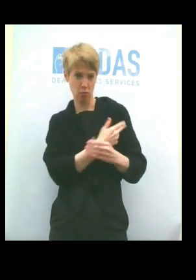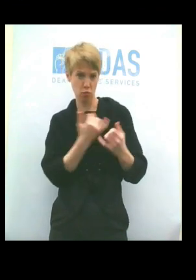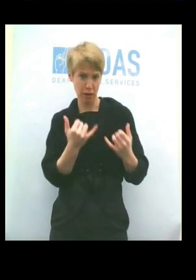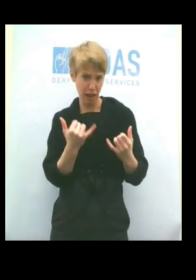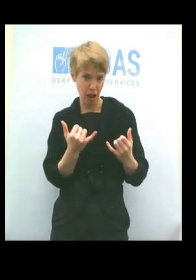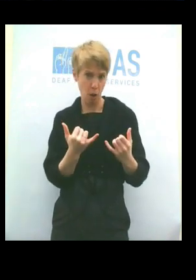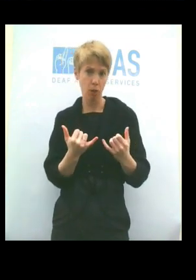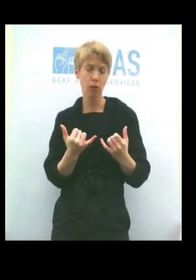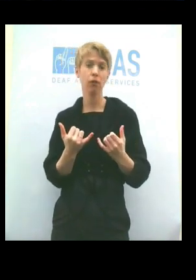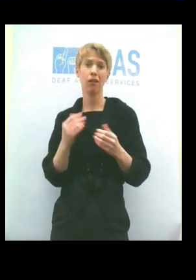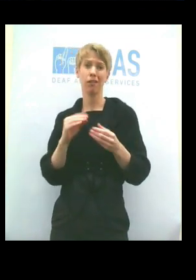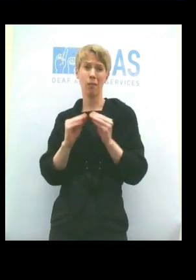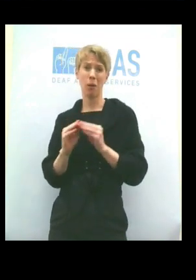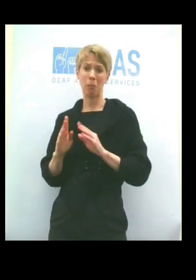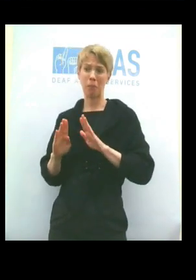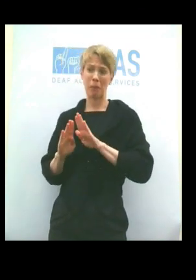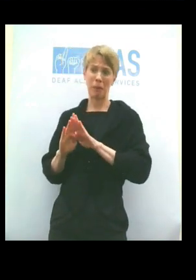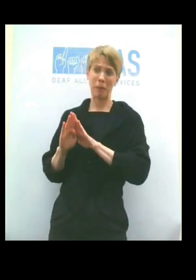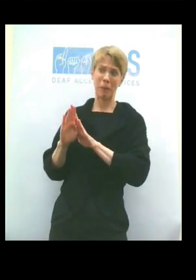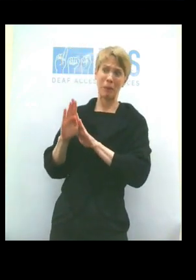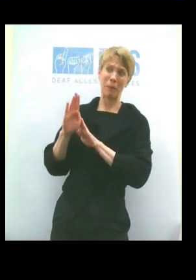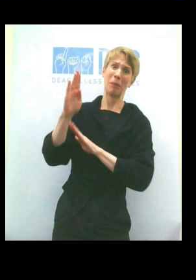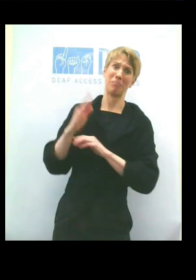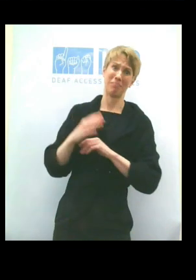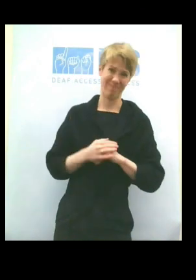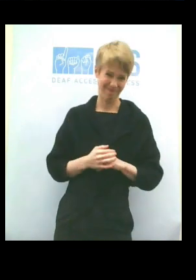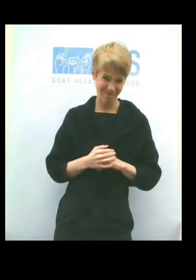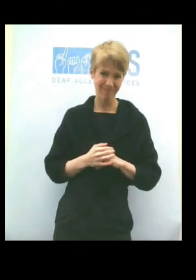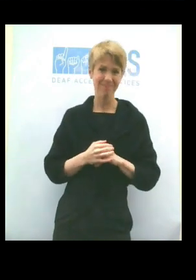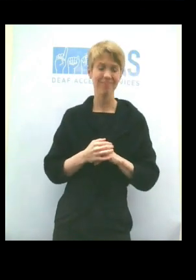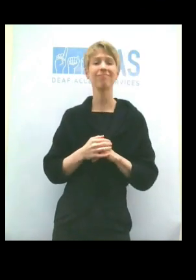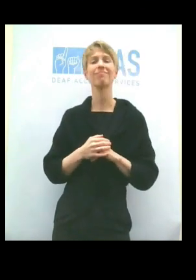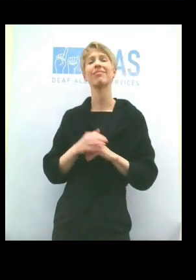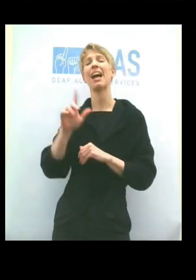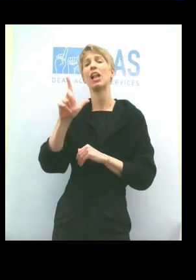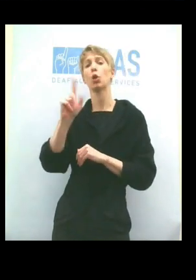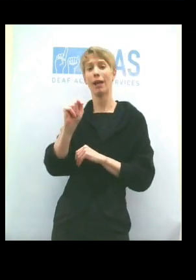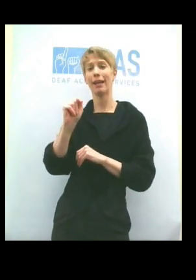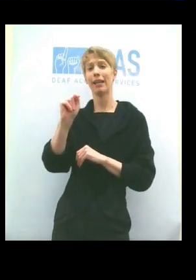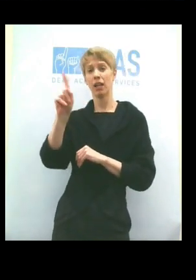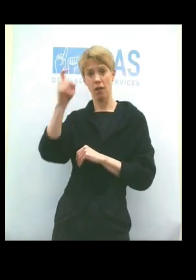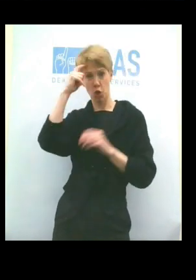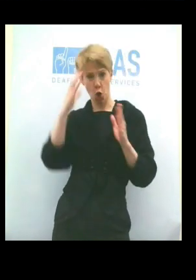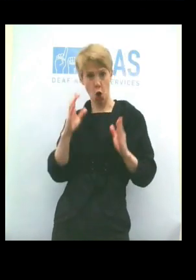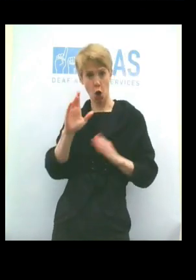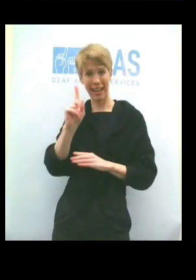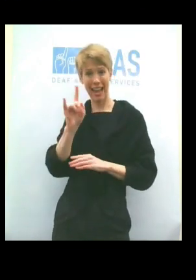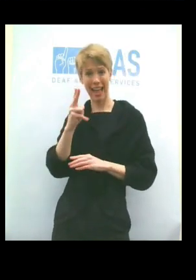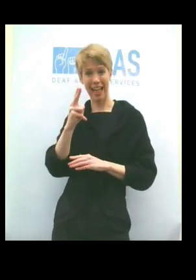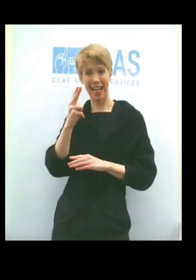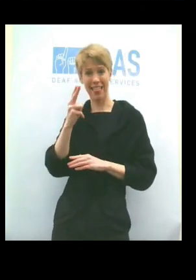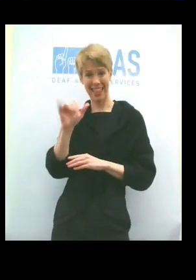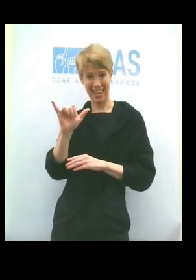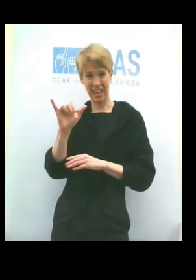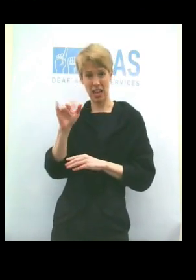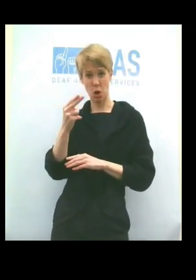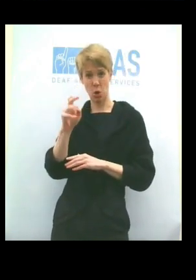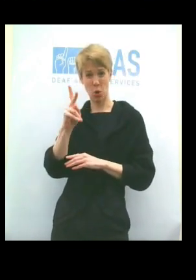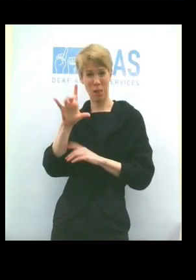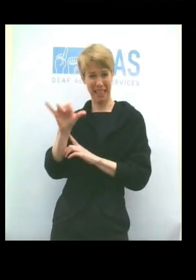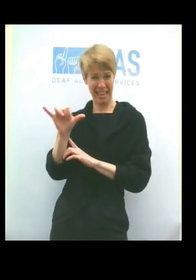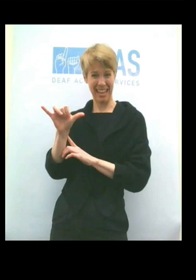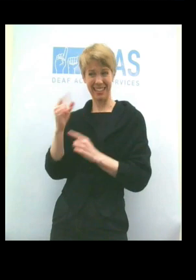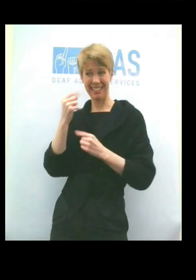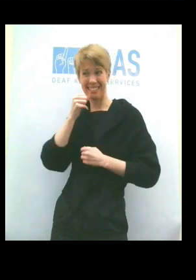headed in the wrong direction, folks. Lieutenant Governor Kathy Hochul yesterday noted we're not going to be opening on May 15th because we can't